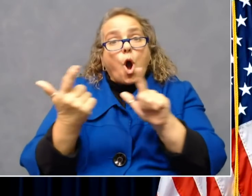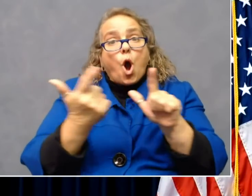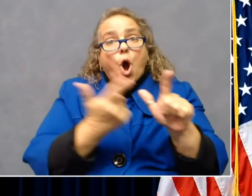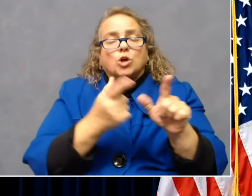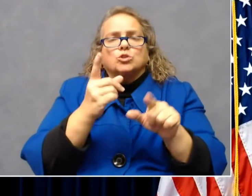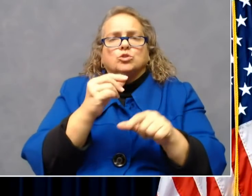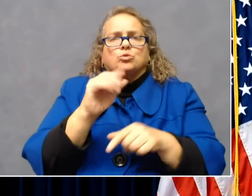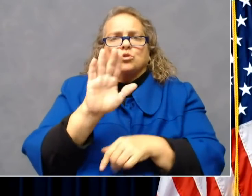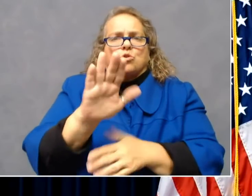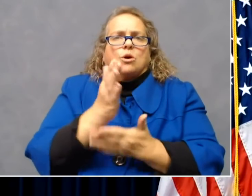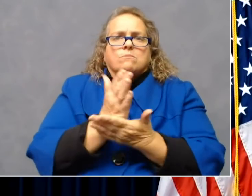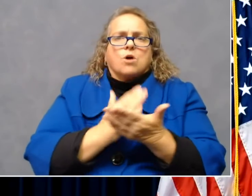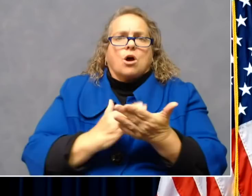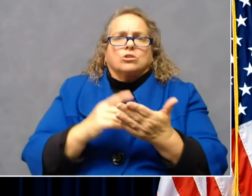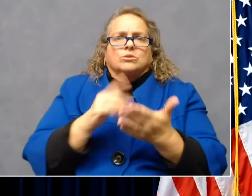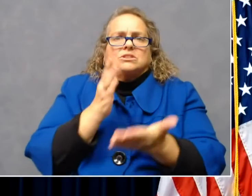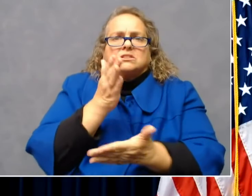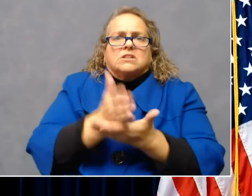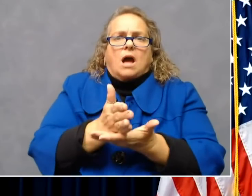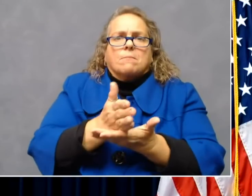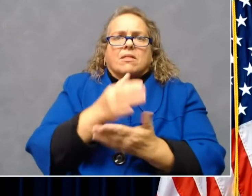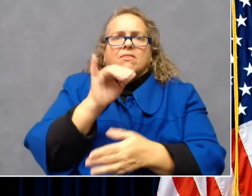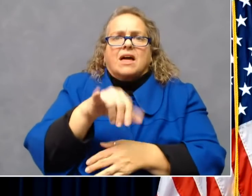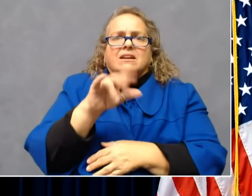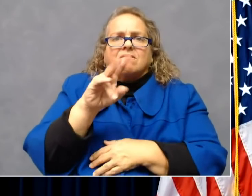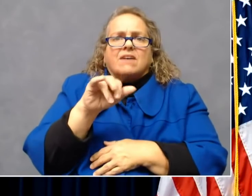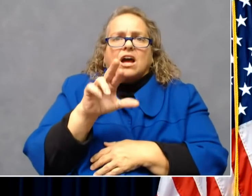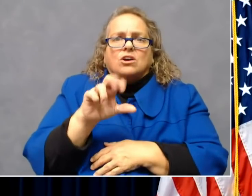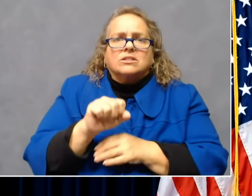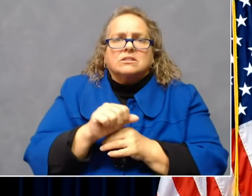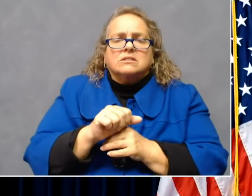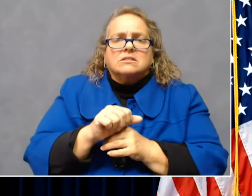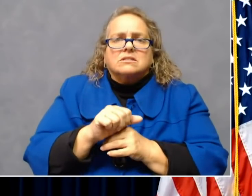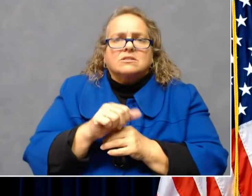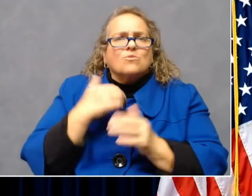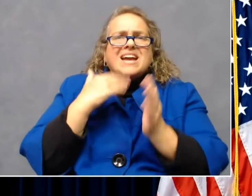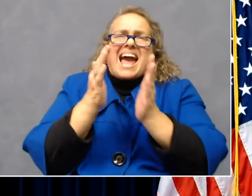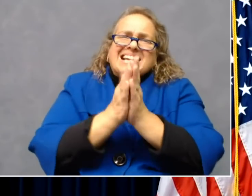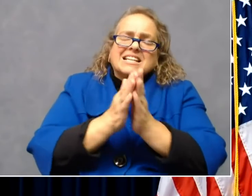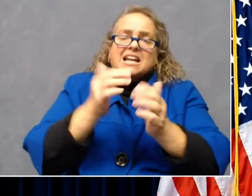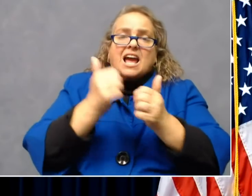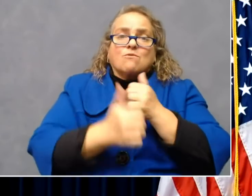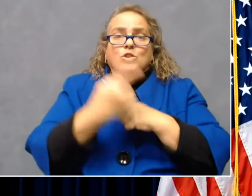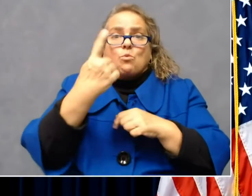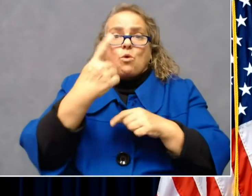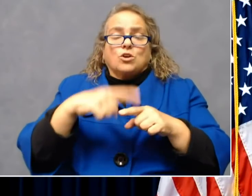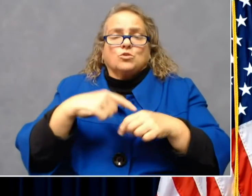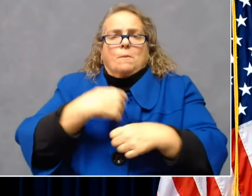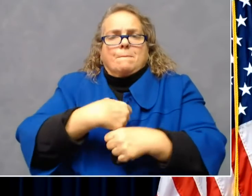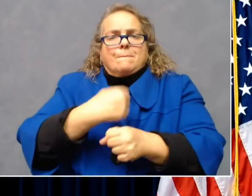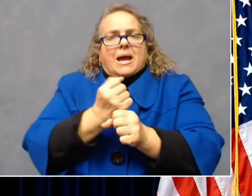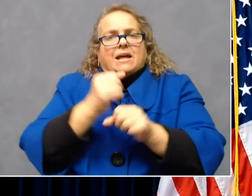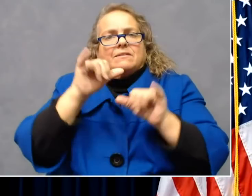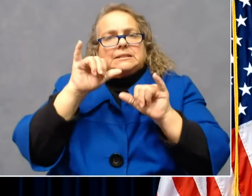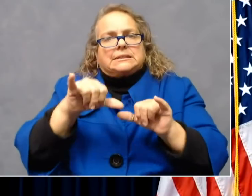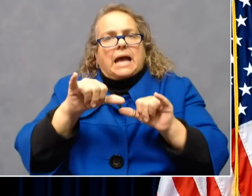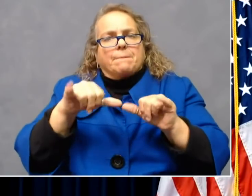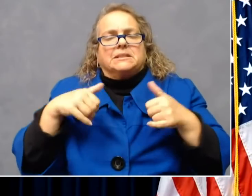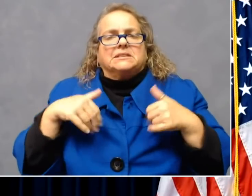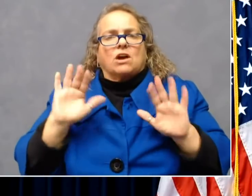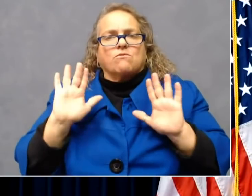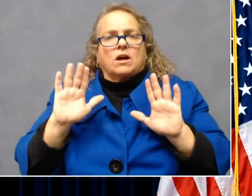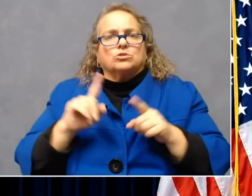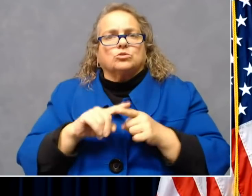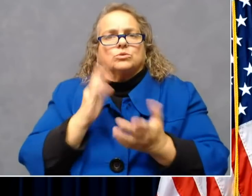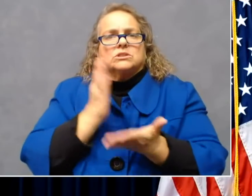virus. In other words, all we're asking everybody is to make the same sacrifice to stop it. The Attorney